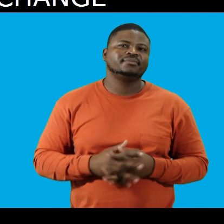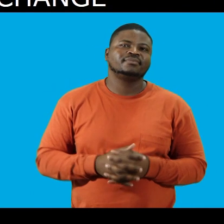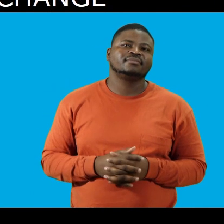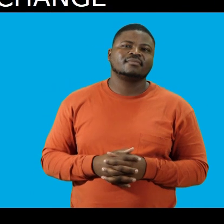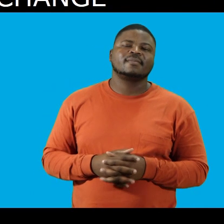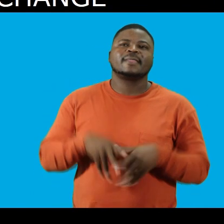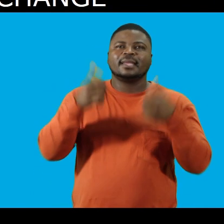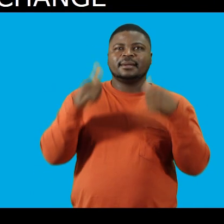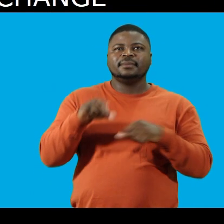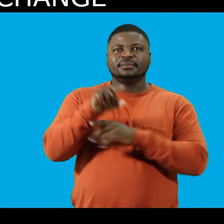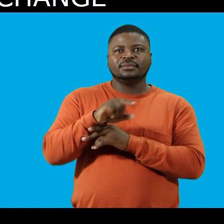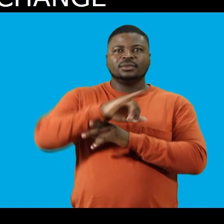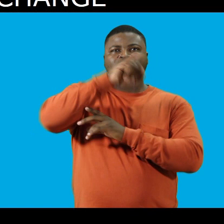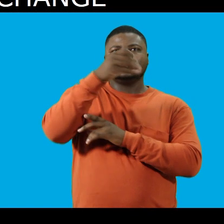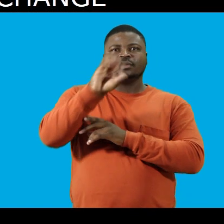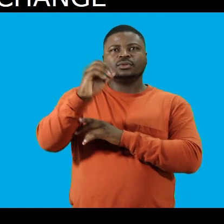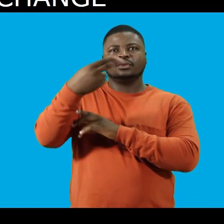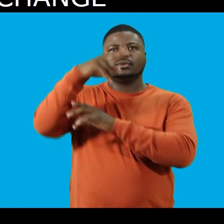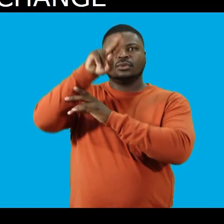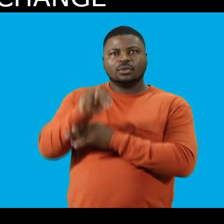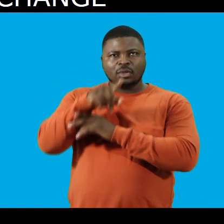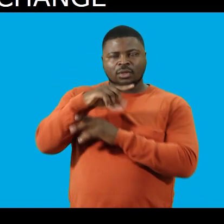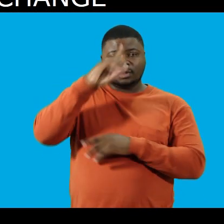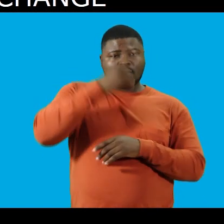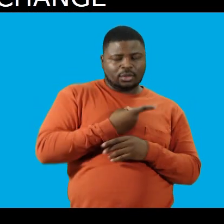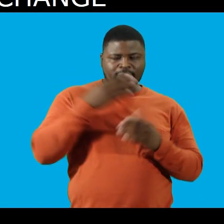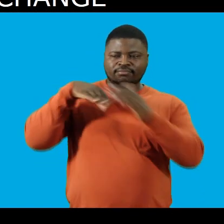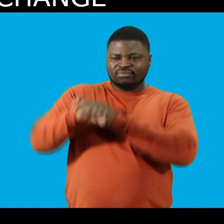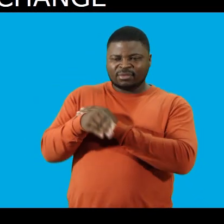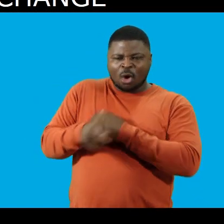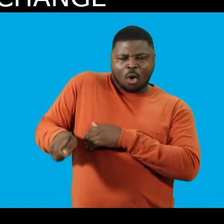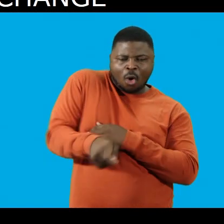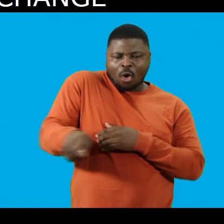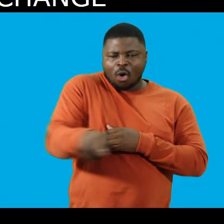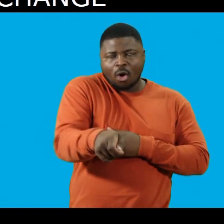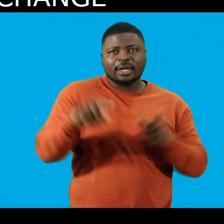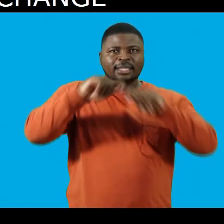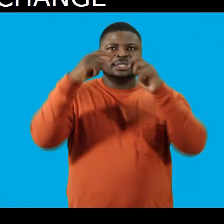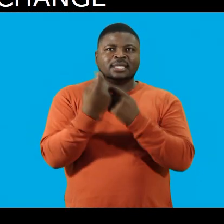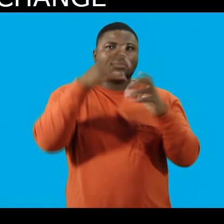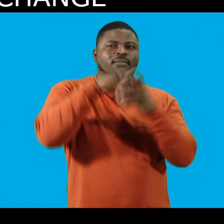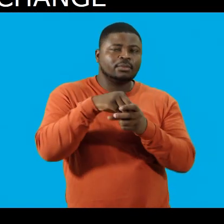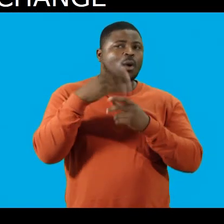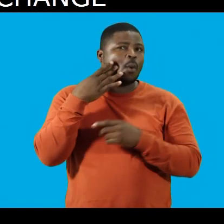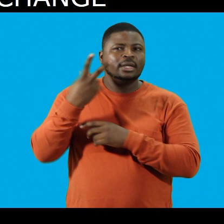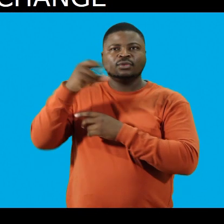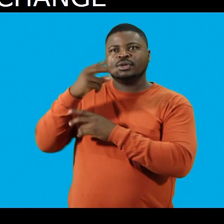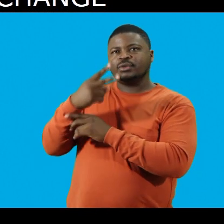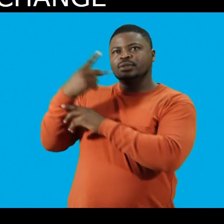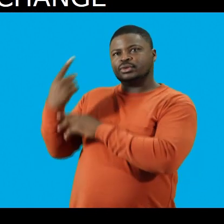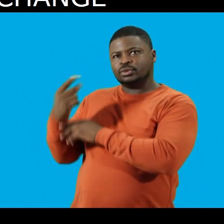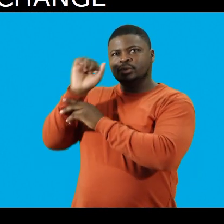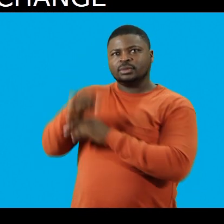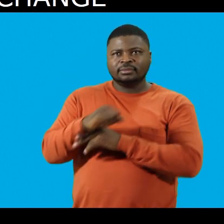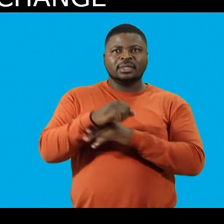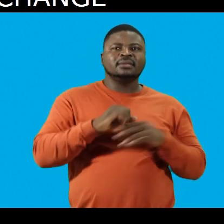The next one, John's daughter joined the school's hockey team in 2022. The table 1 shows the